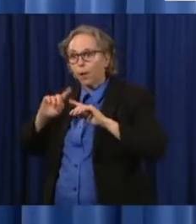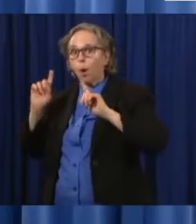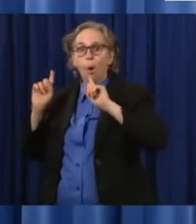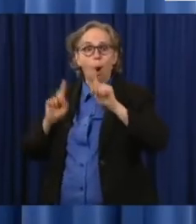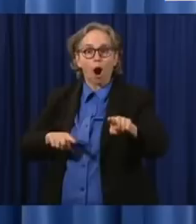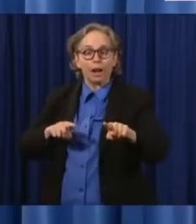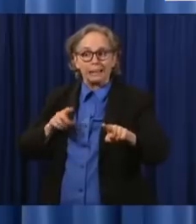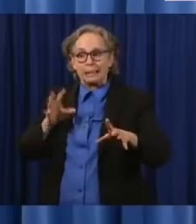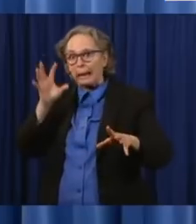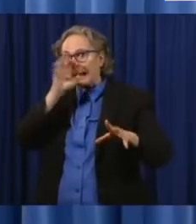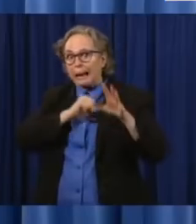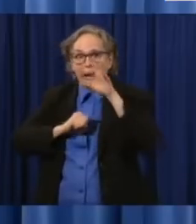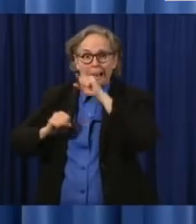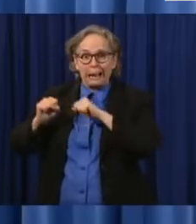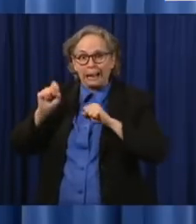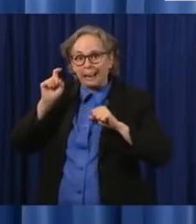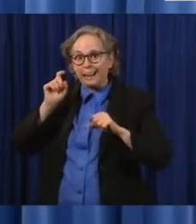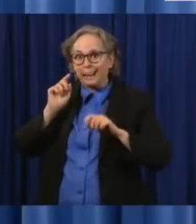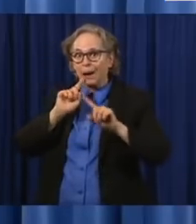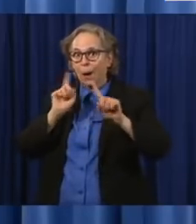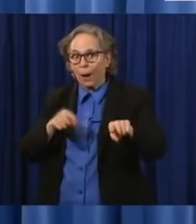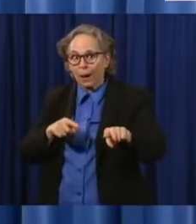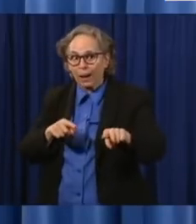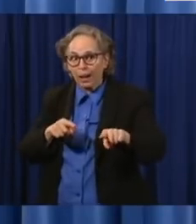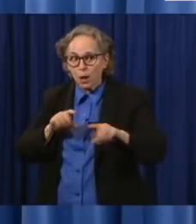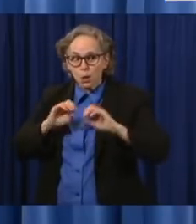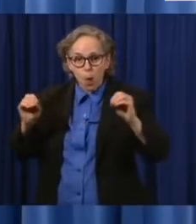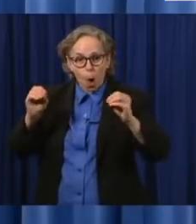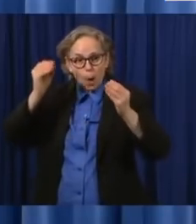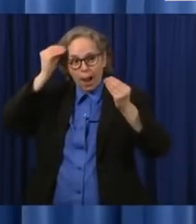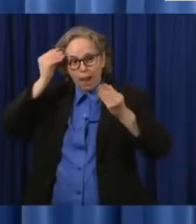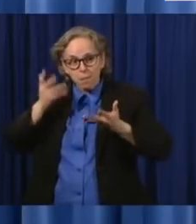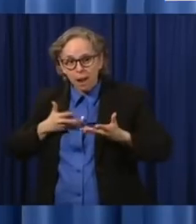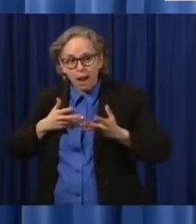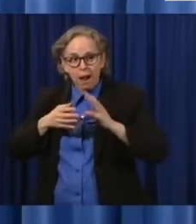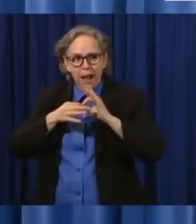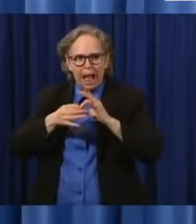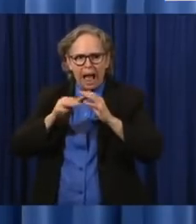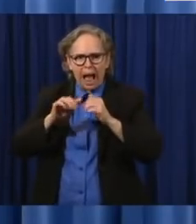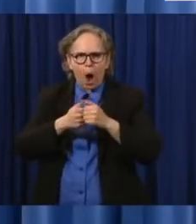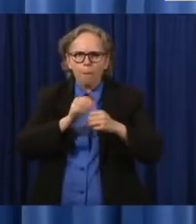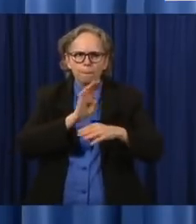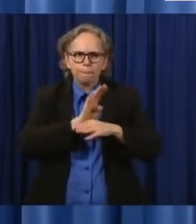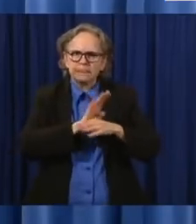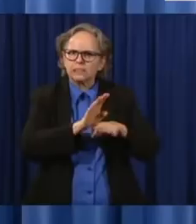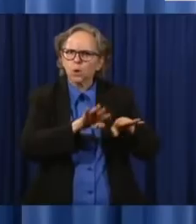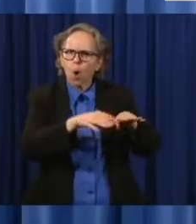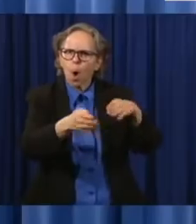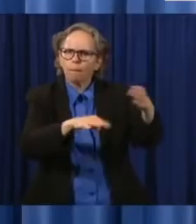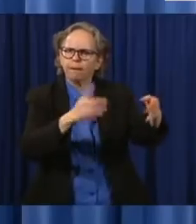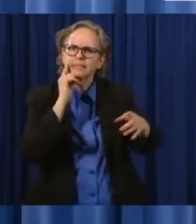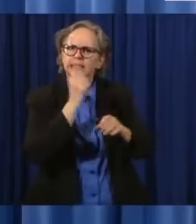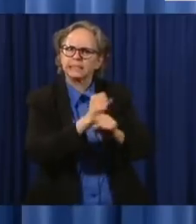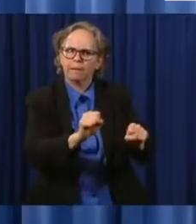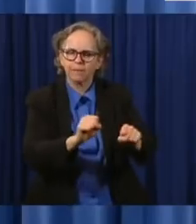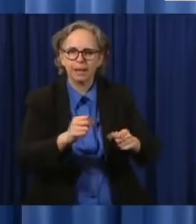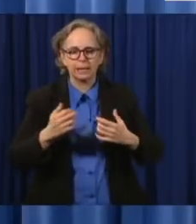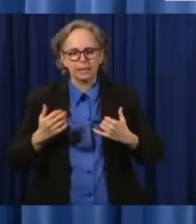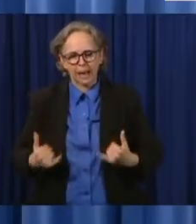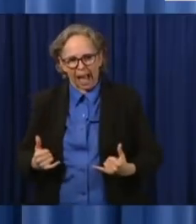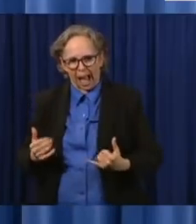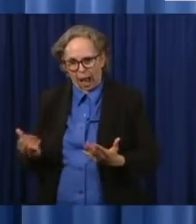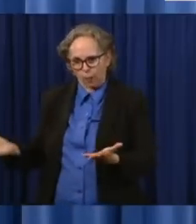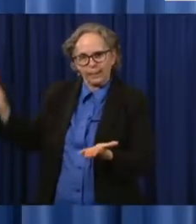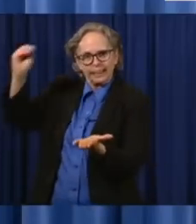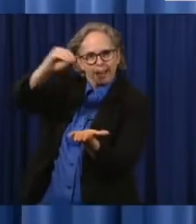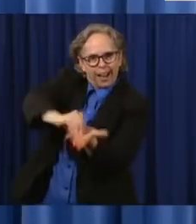orders on in regard to how business conducted business. Today we do. Today we do with barbershops. Today we do